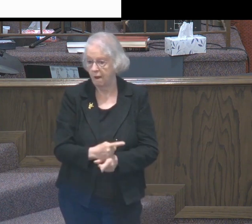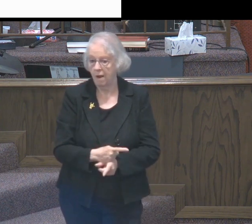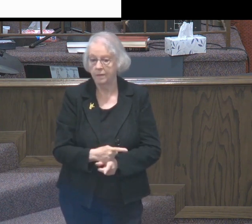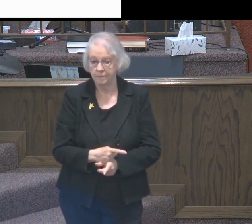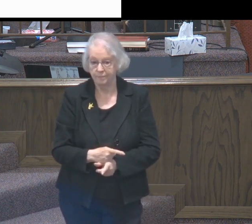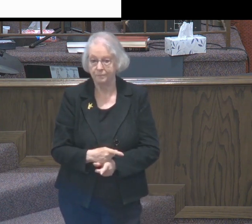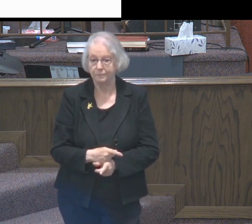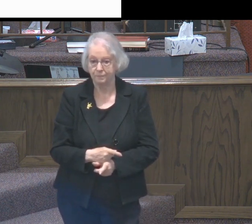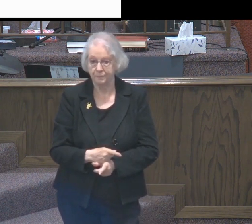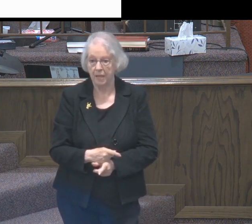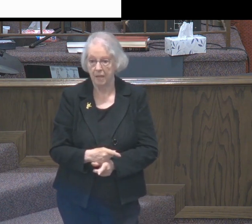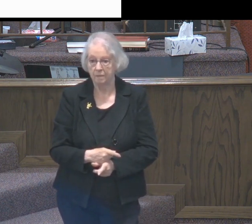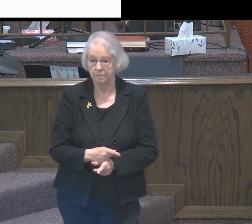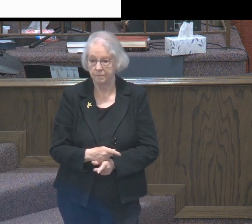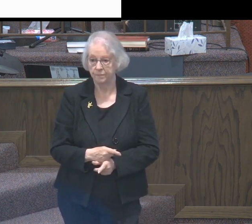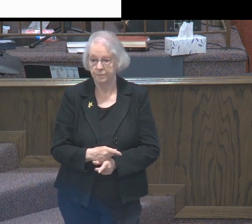Anymore.